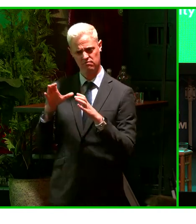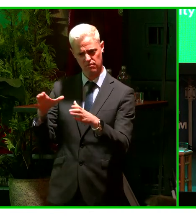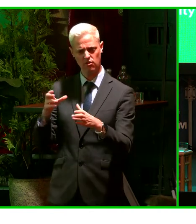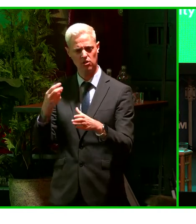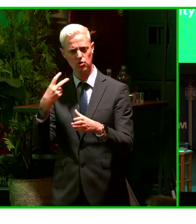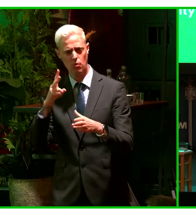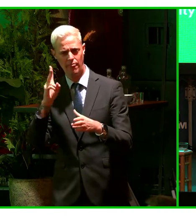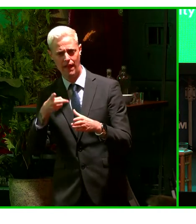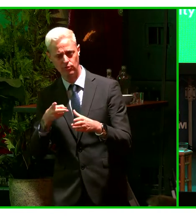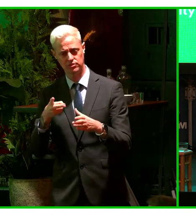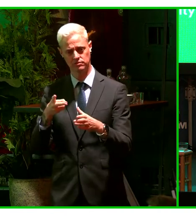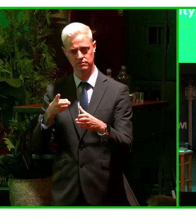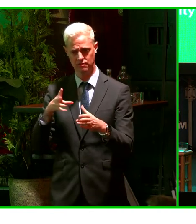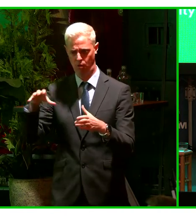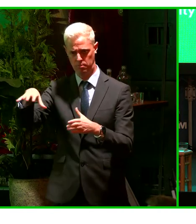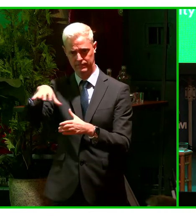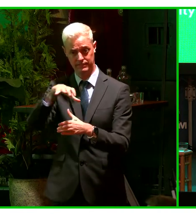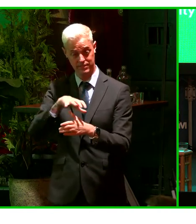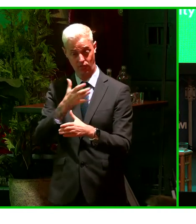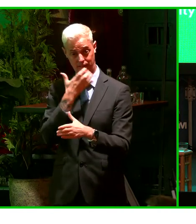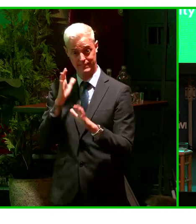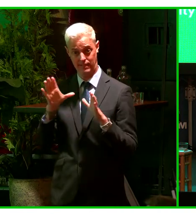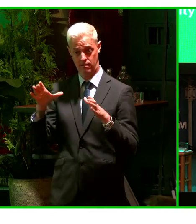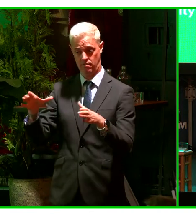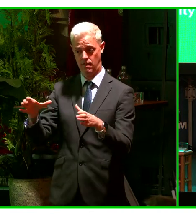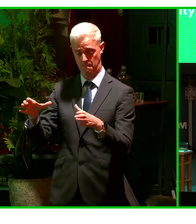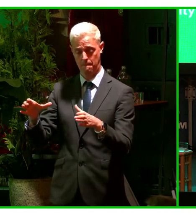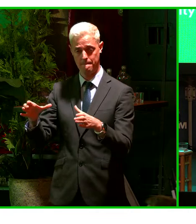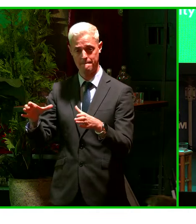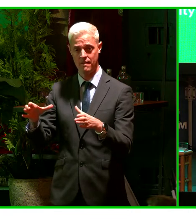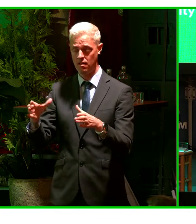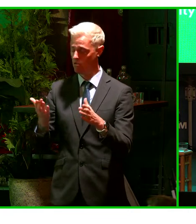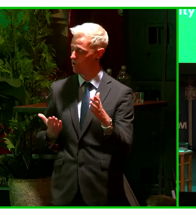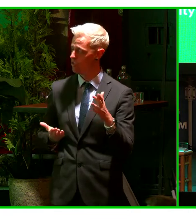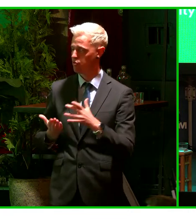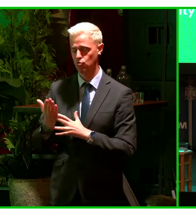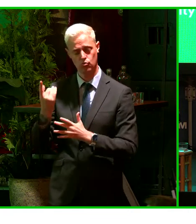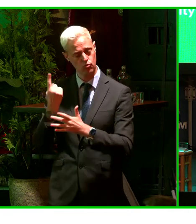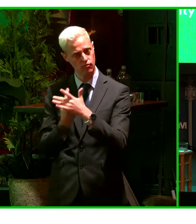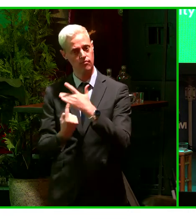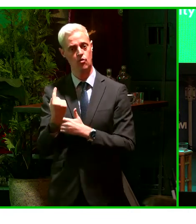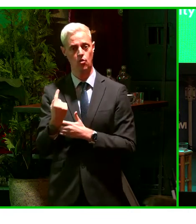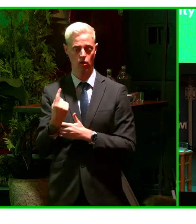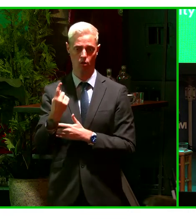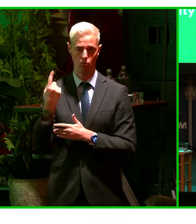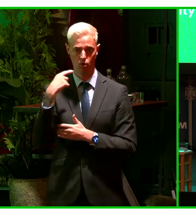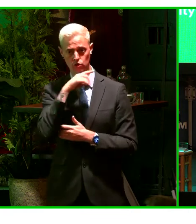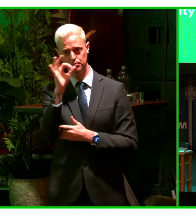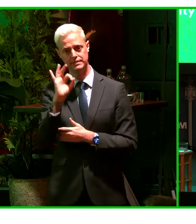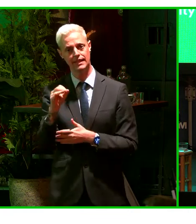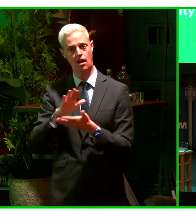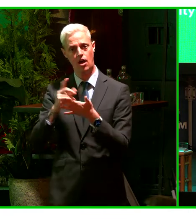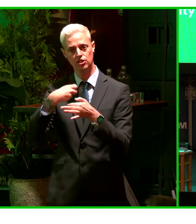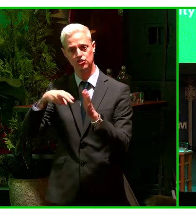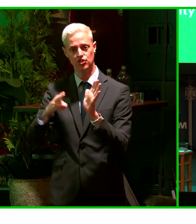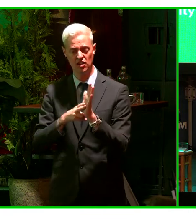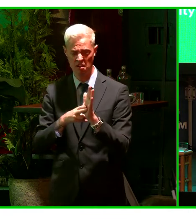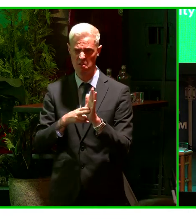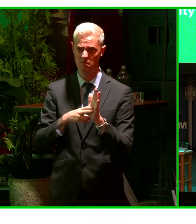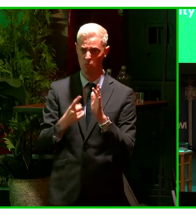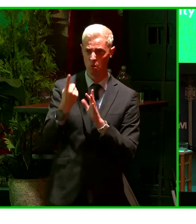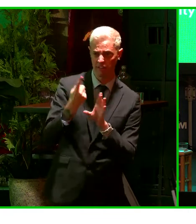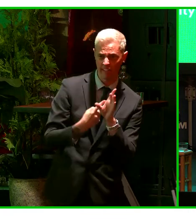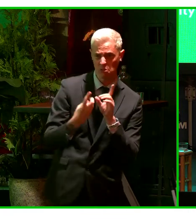properties, and heating that village entirely on 100% hydrogen for at least a year, possibly